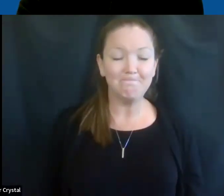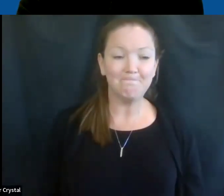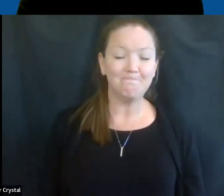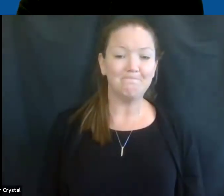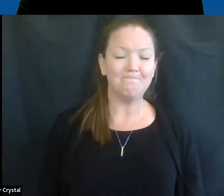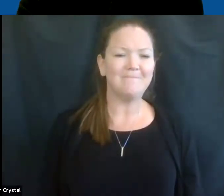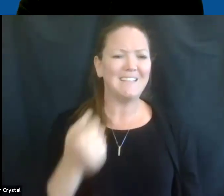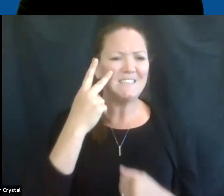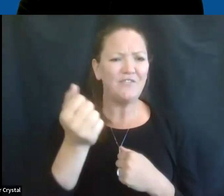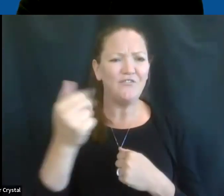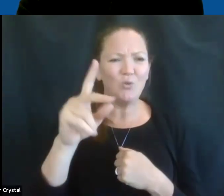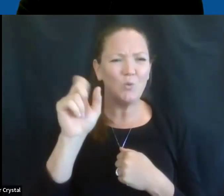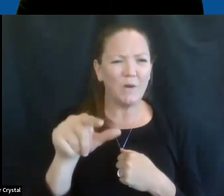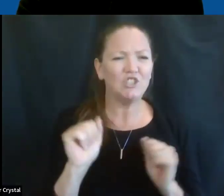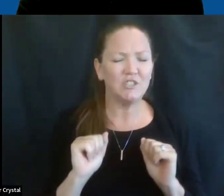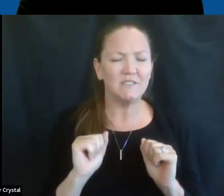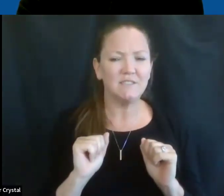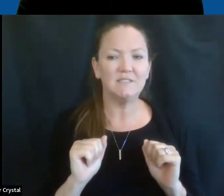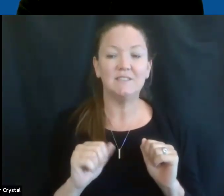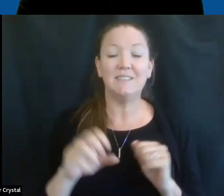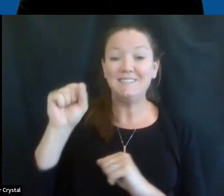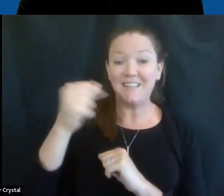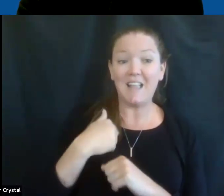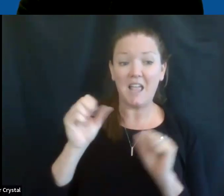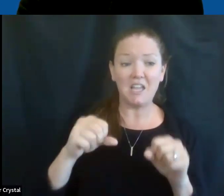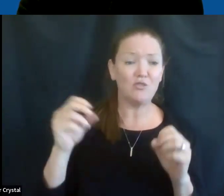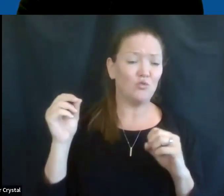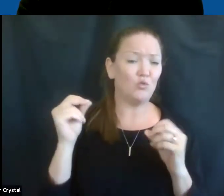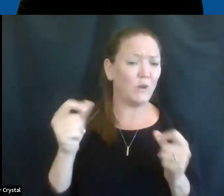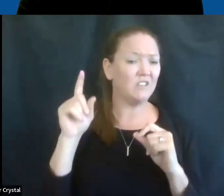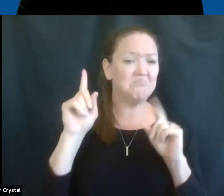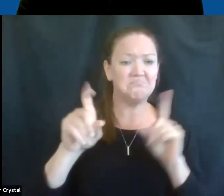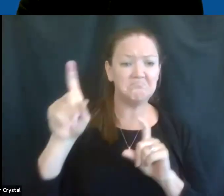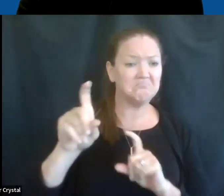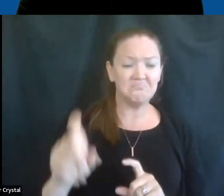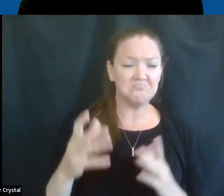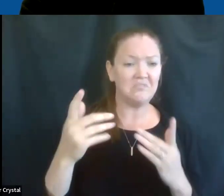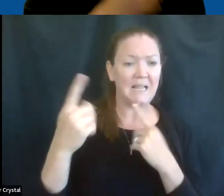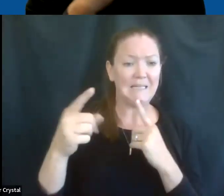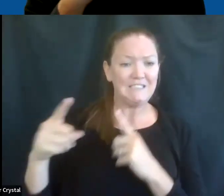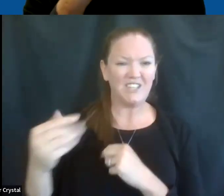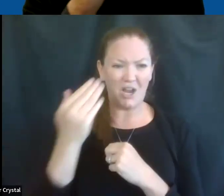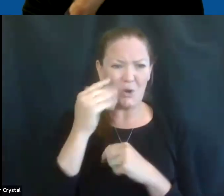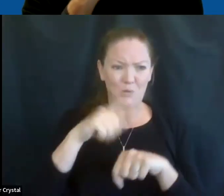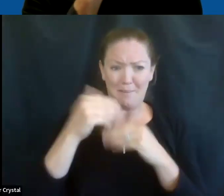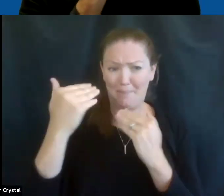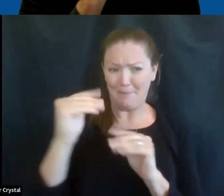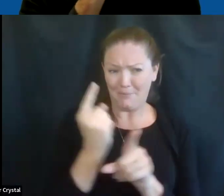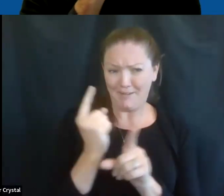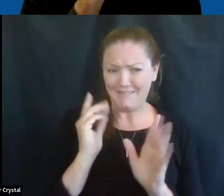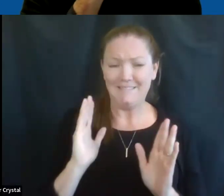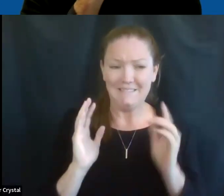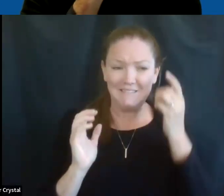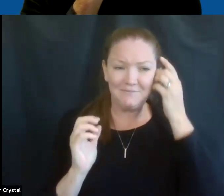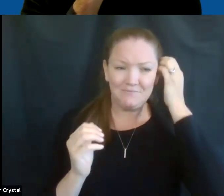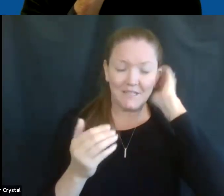see there's a couple more questions. Yeah, I was going to say, if you want, Araceli, I can just kind of rapid fire through those because I'm guessing Yes, that we probably have limited time. But because some